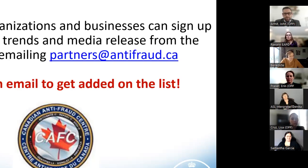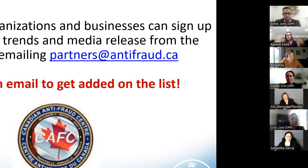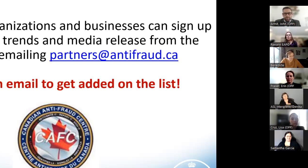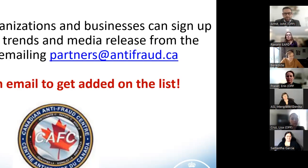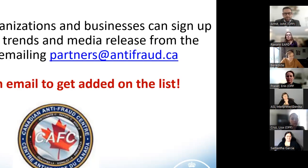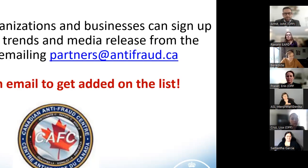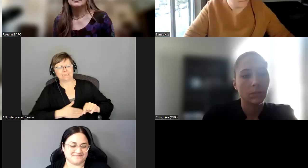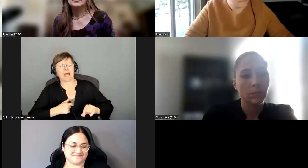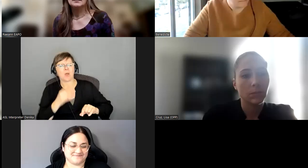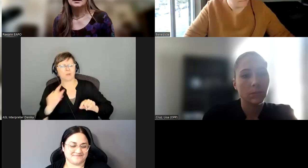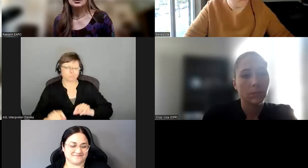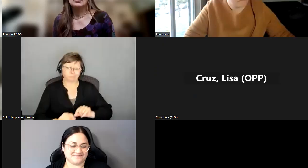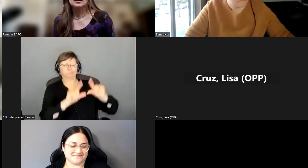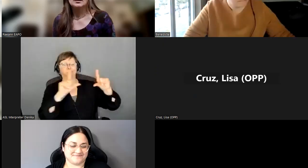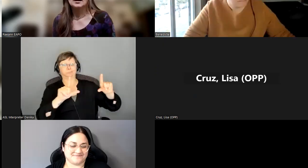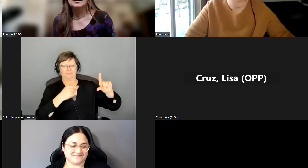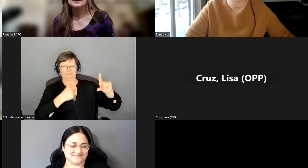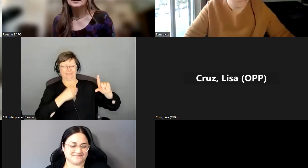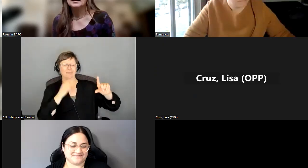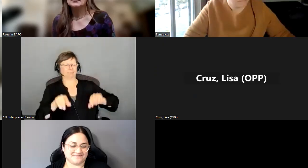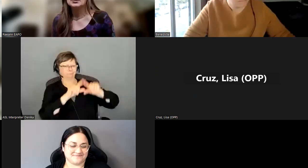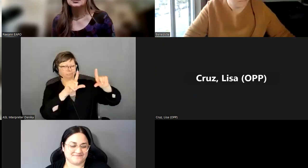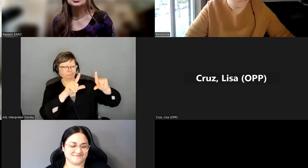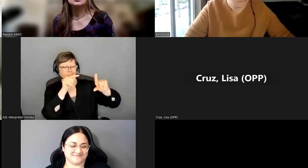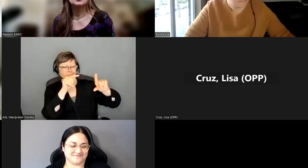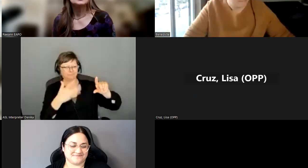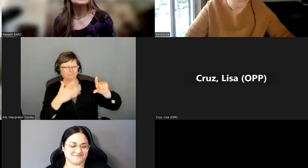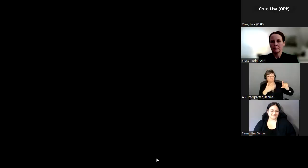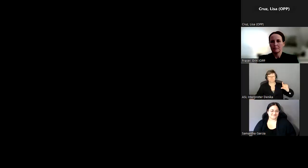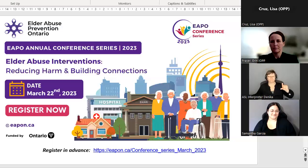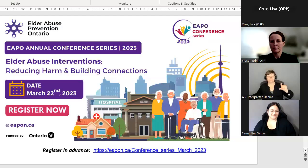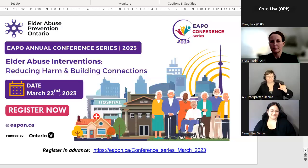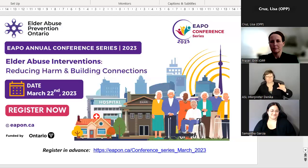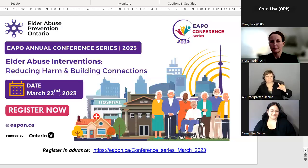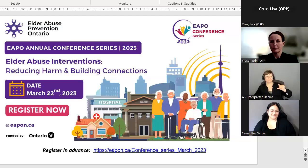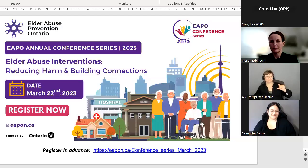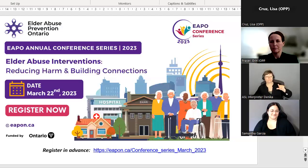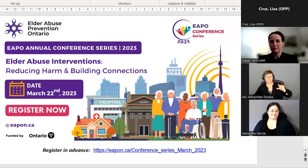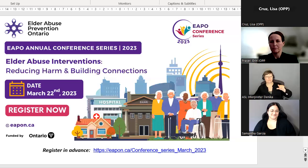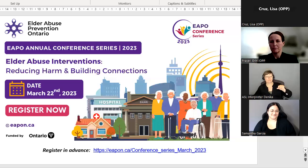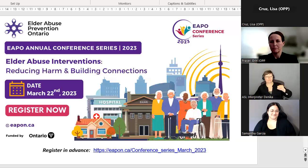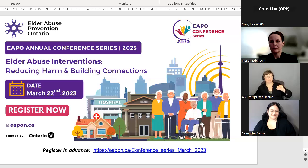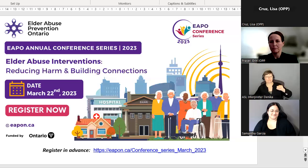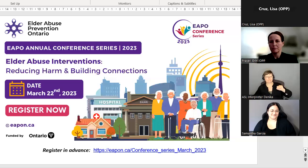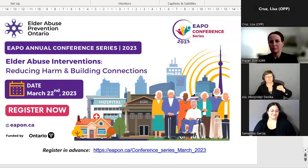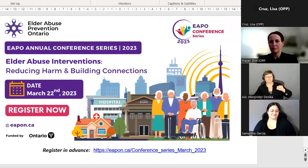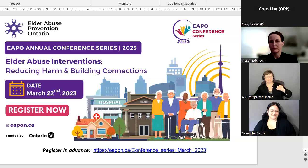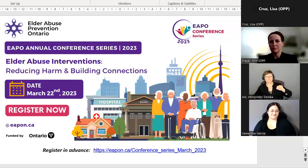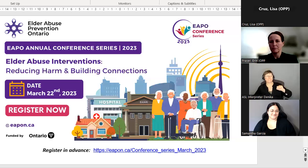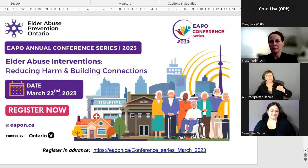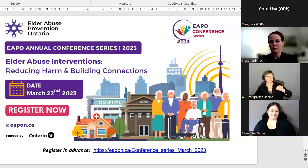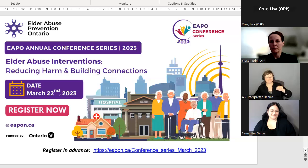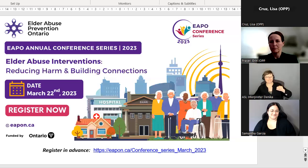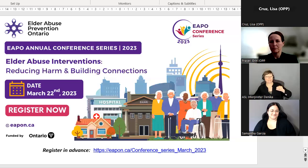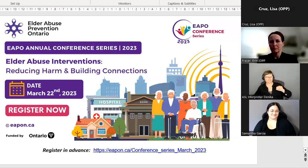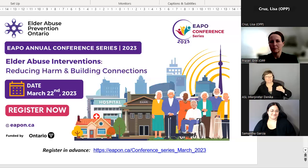pull up, thank you. I'm just going to show this. So just in continuing